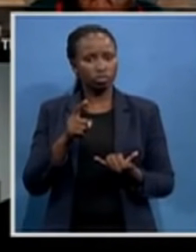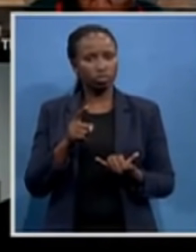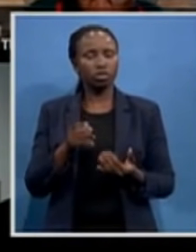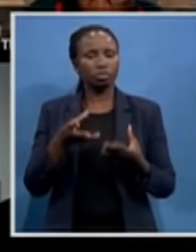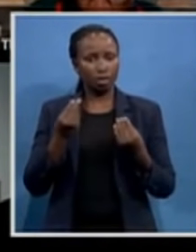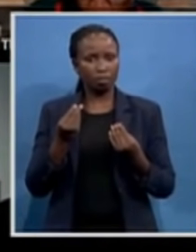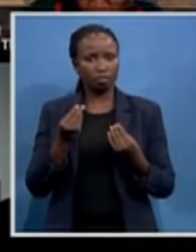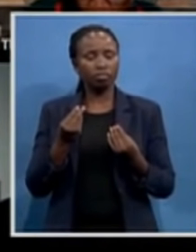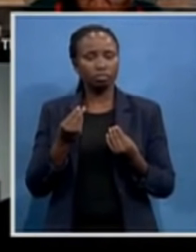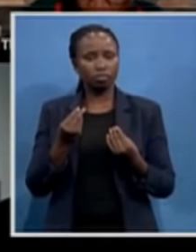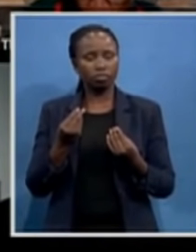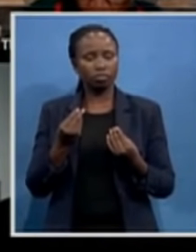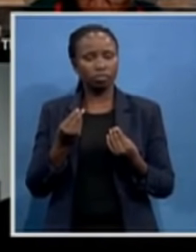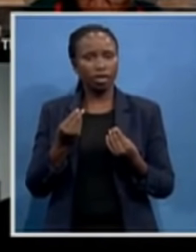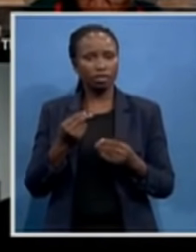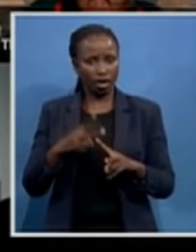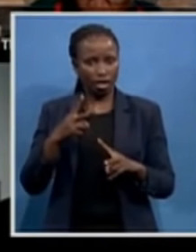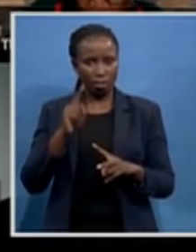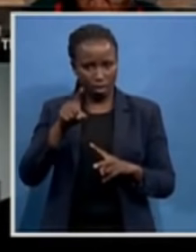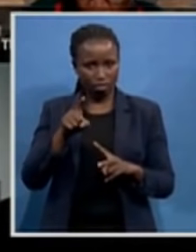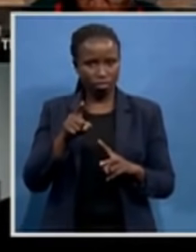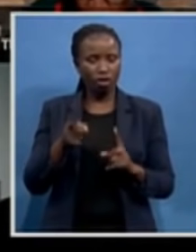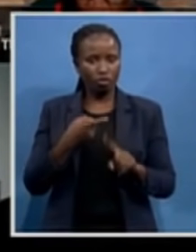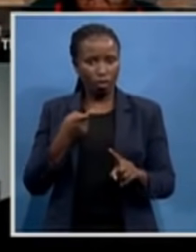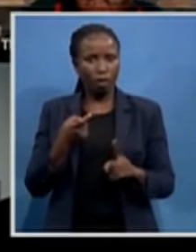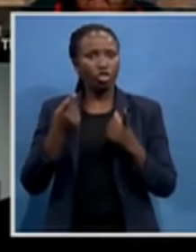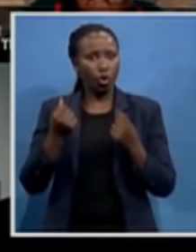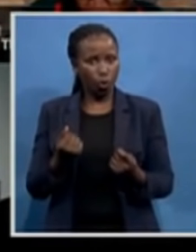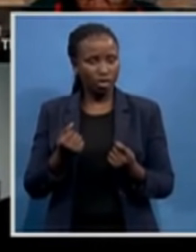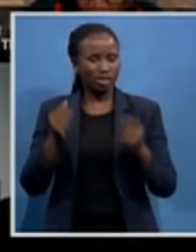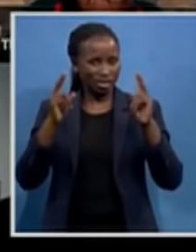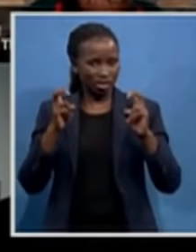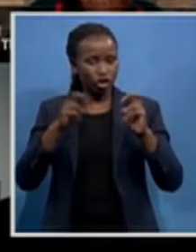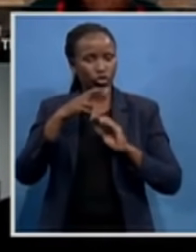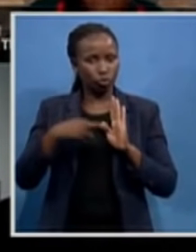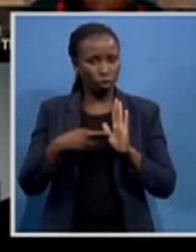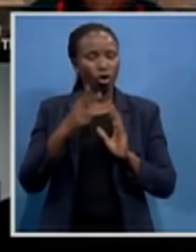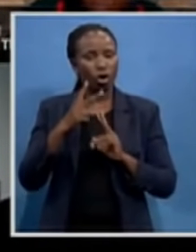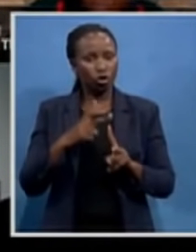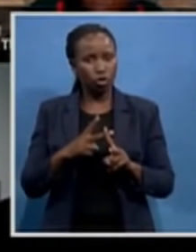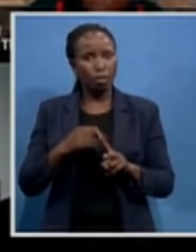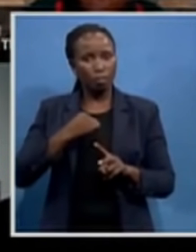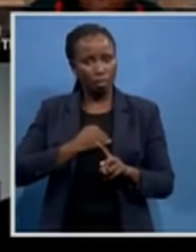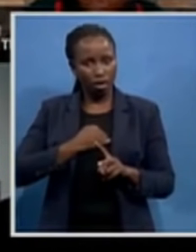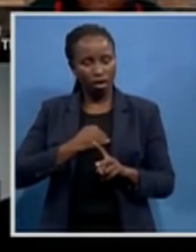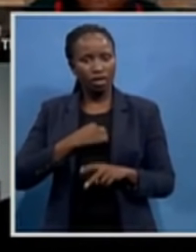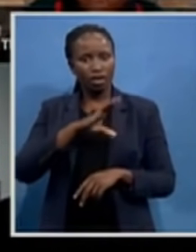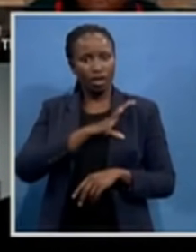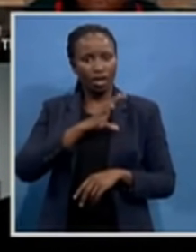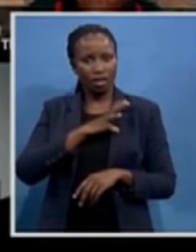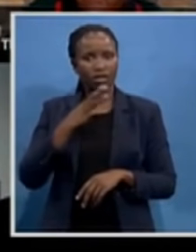from the roll with costs. And certainly in the position of my client, it should be struck with the costs of 2 counsel where so